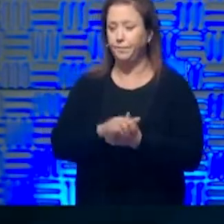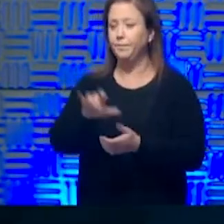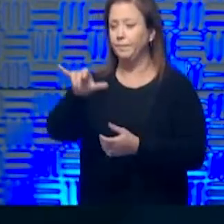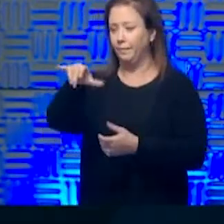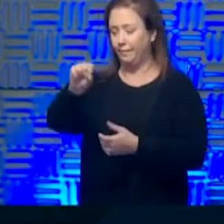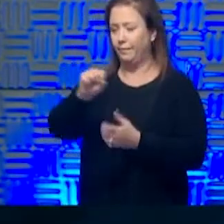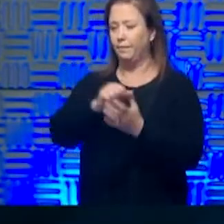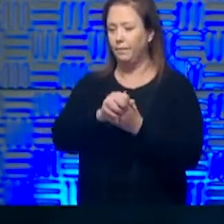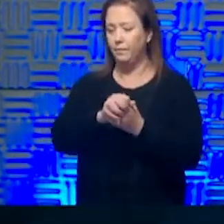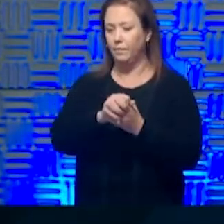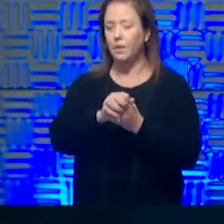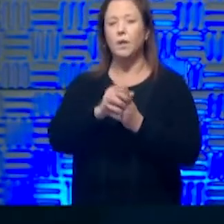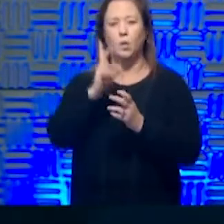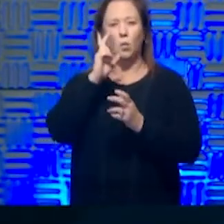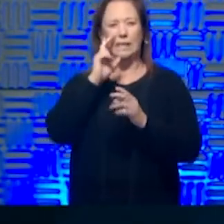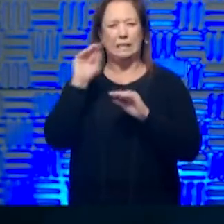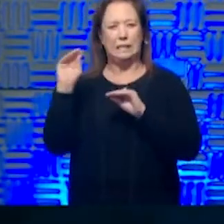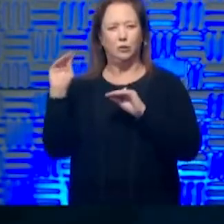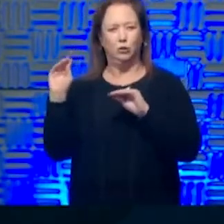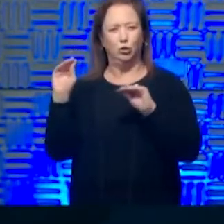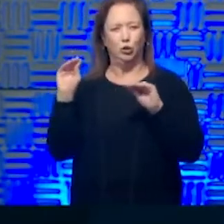the picture shifting,